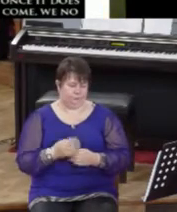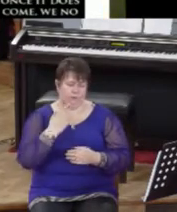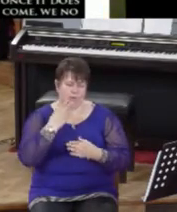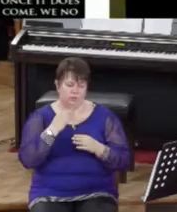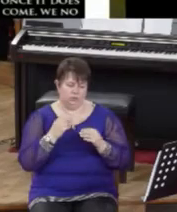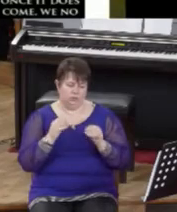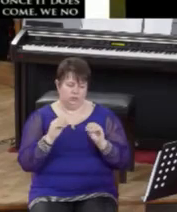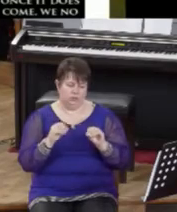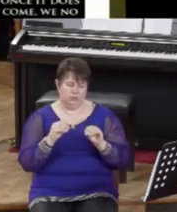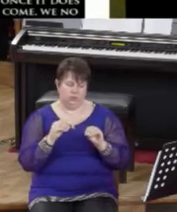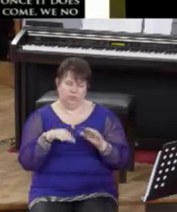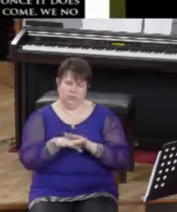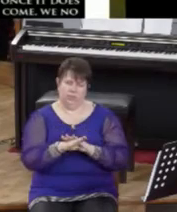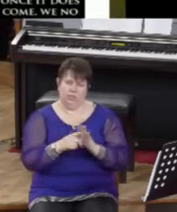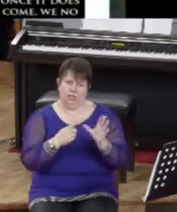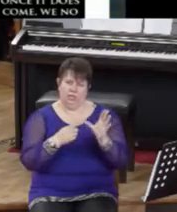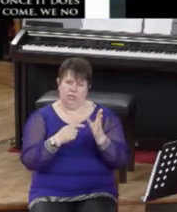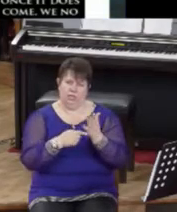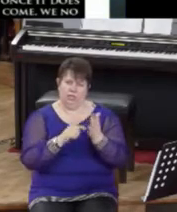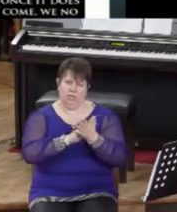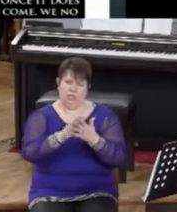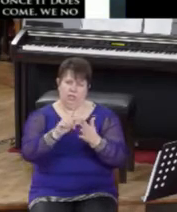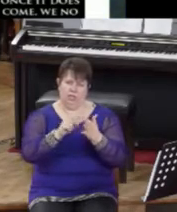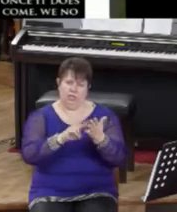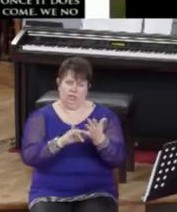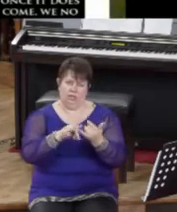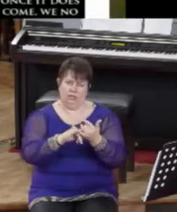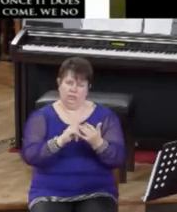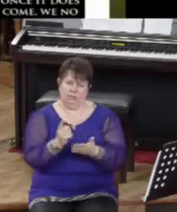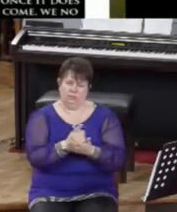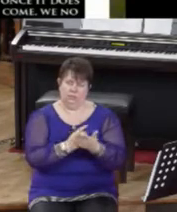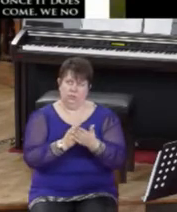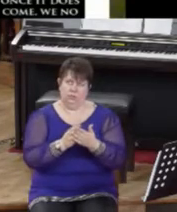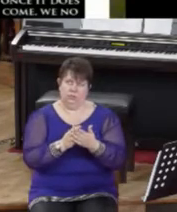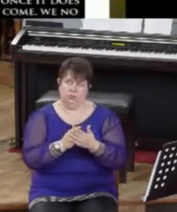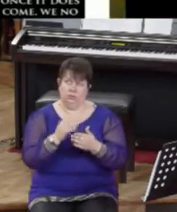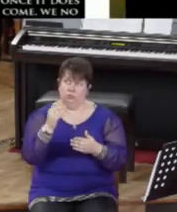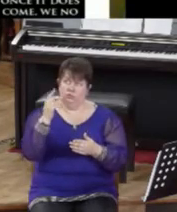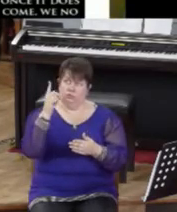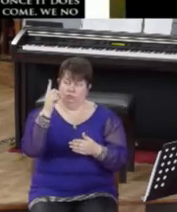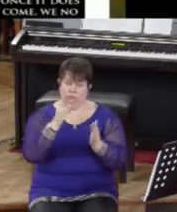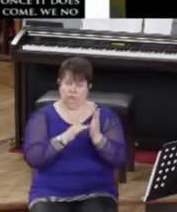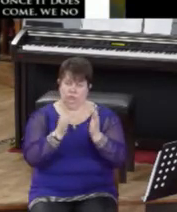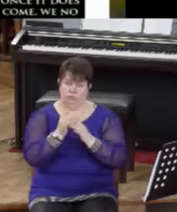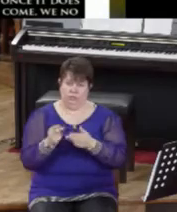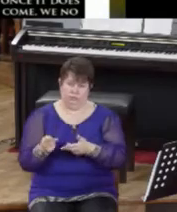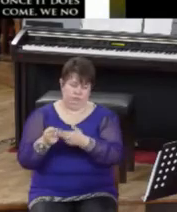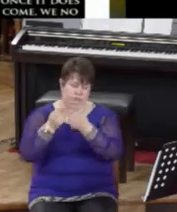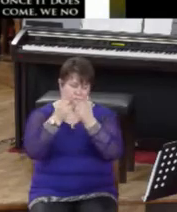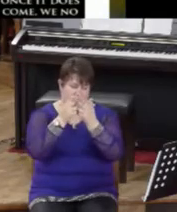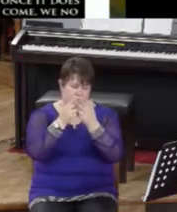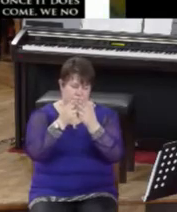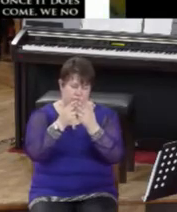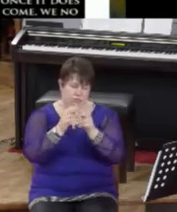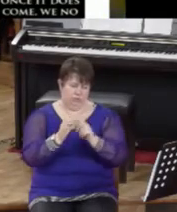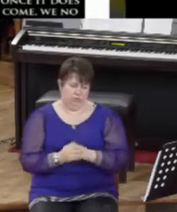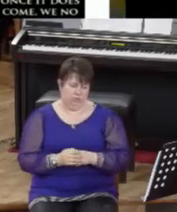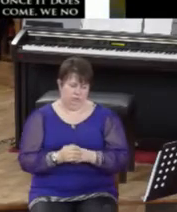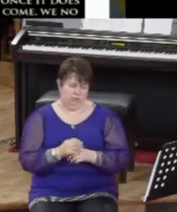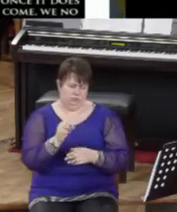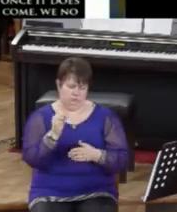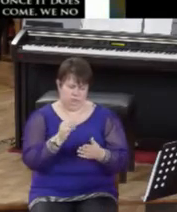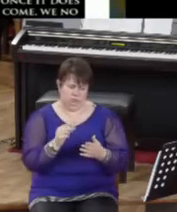at Athens about Christ's resurrection, this same Paul who's writing this